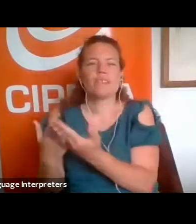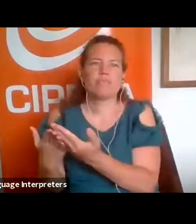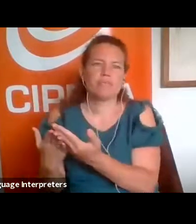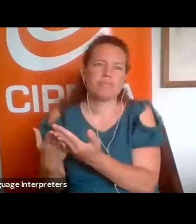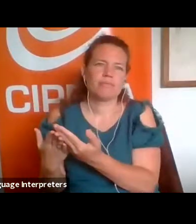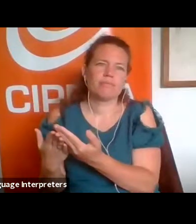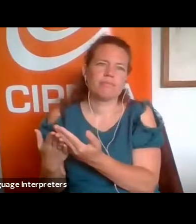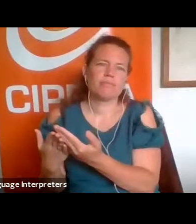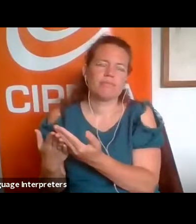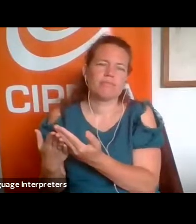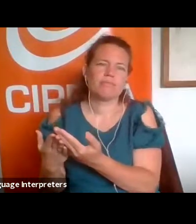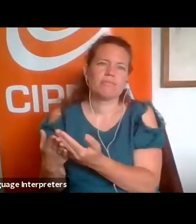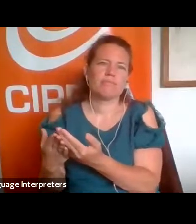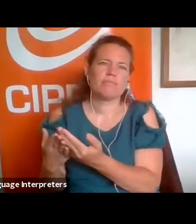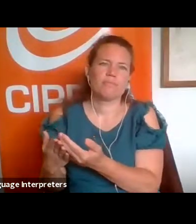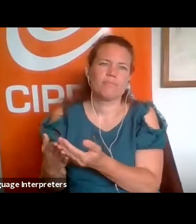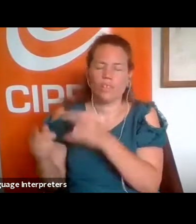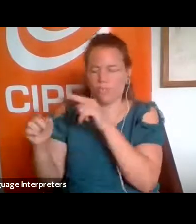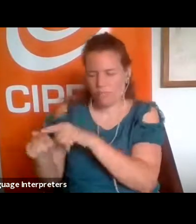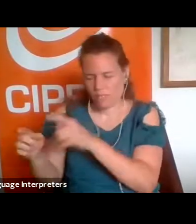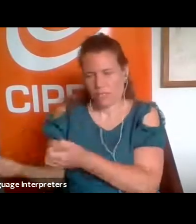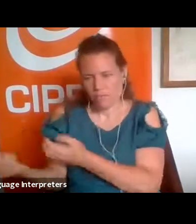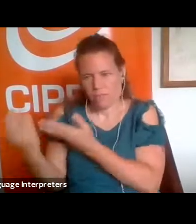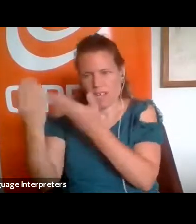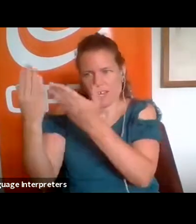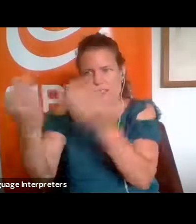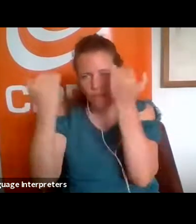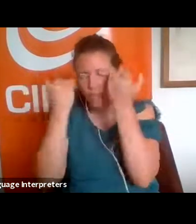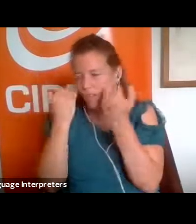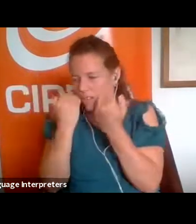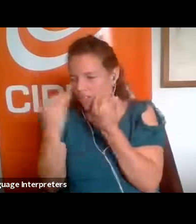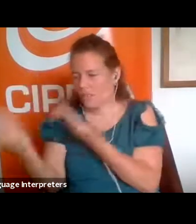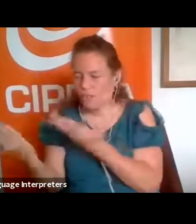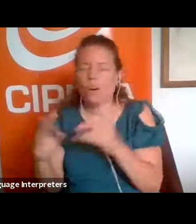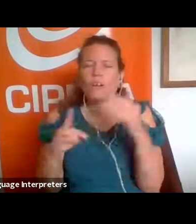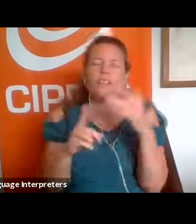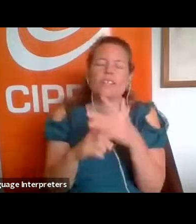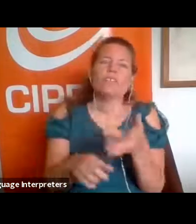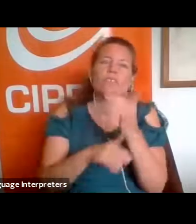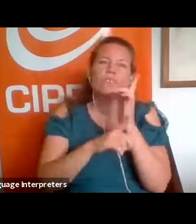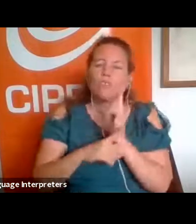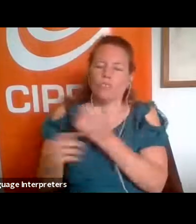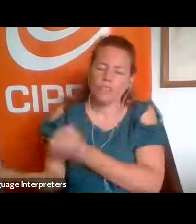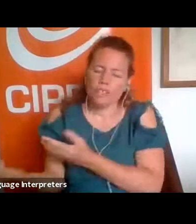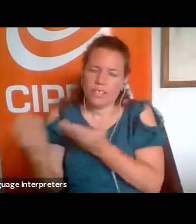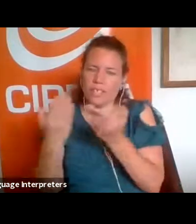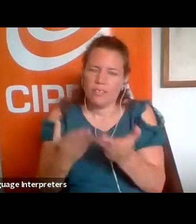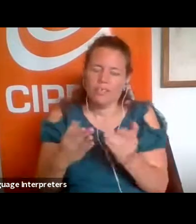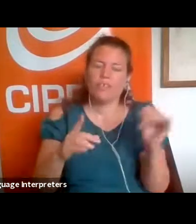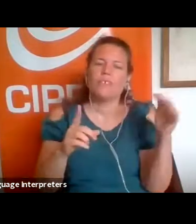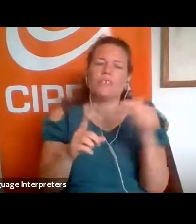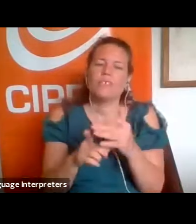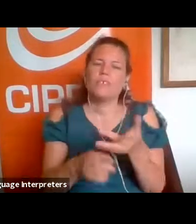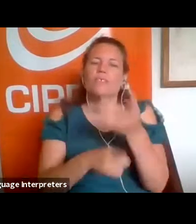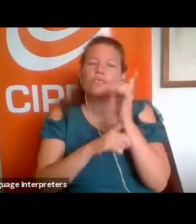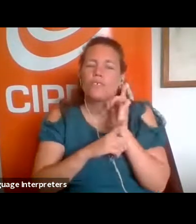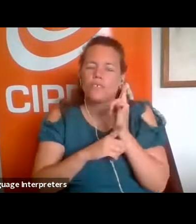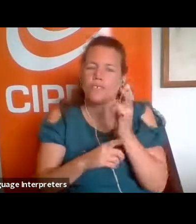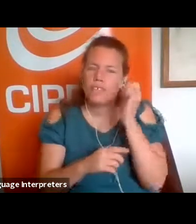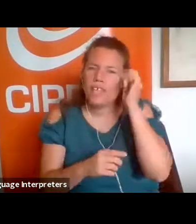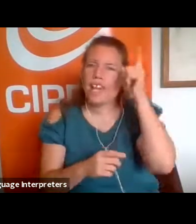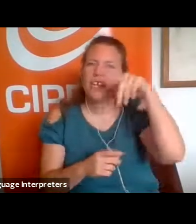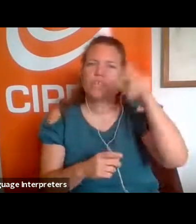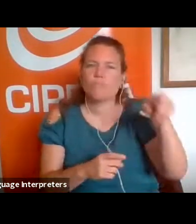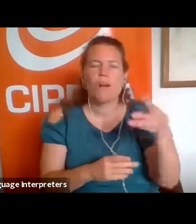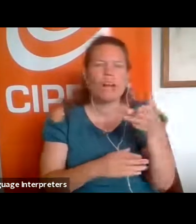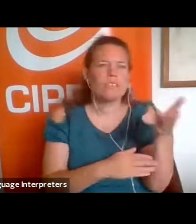we, hand it over to the lawyers. If it's a digital security issue, then we hand it over to the digital security experts.